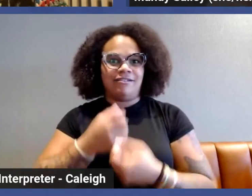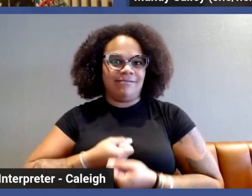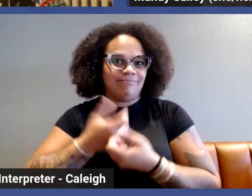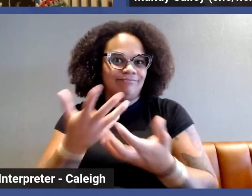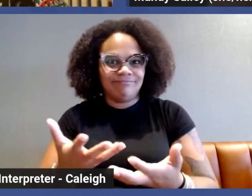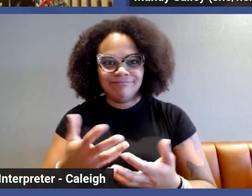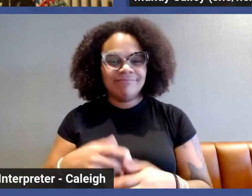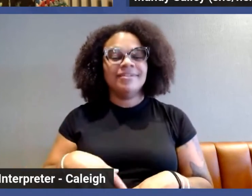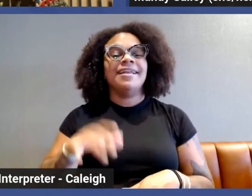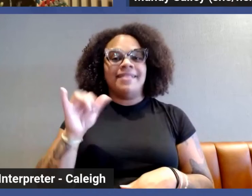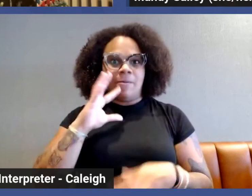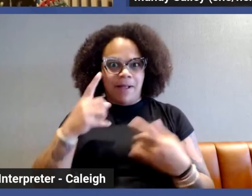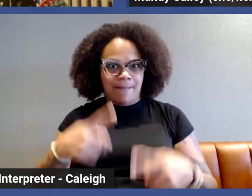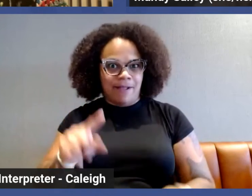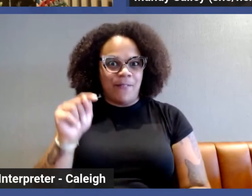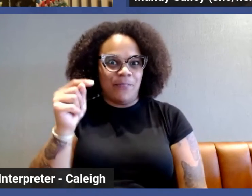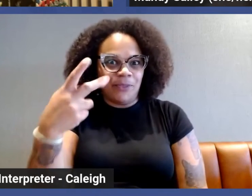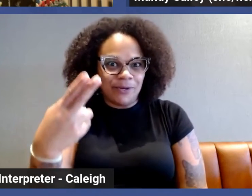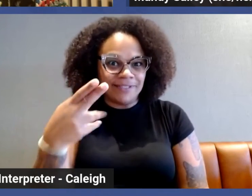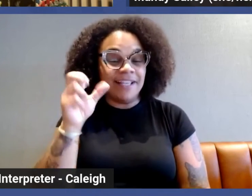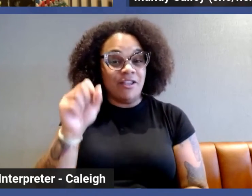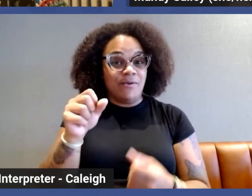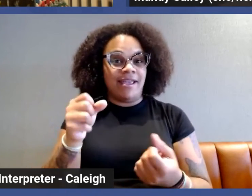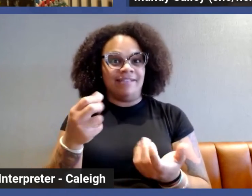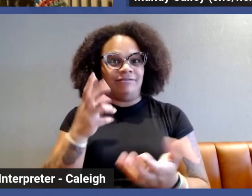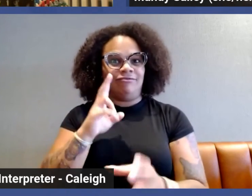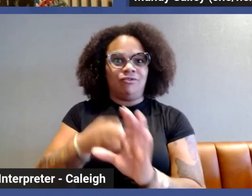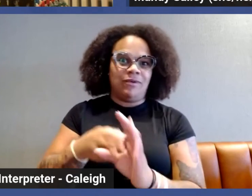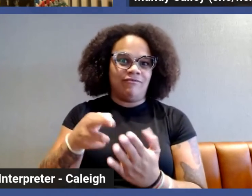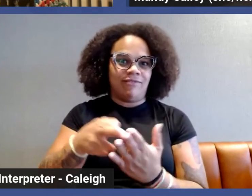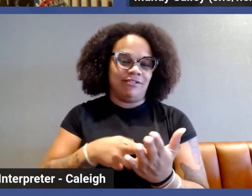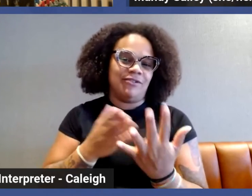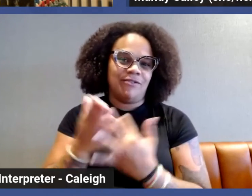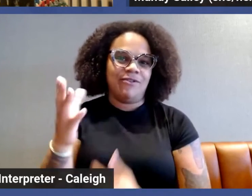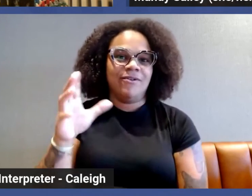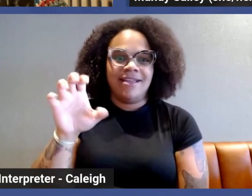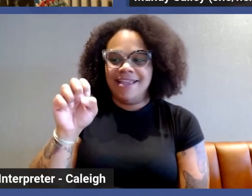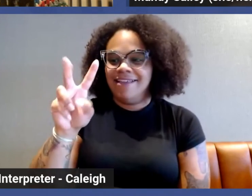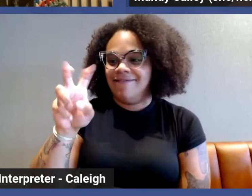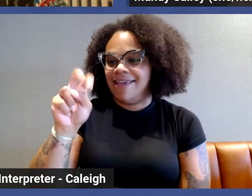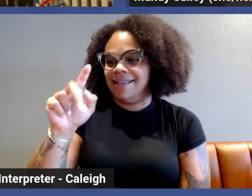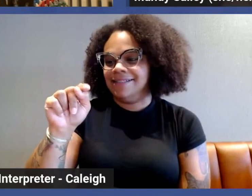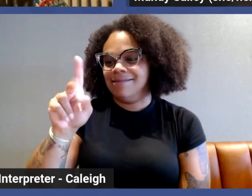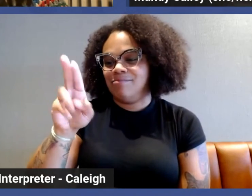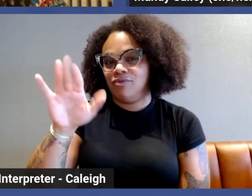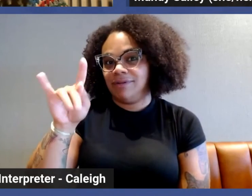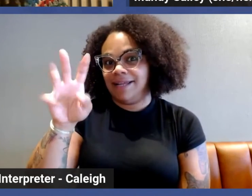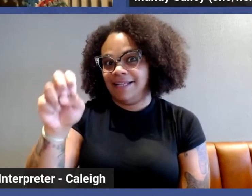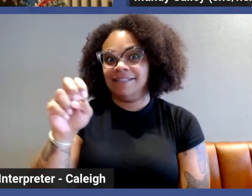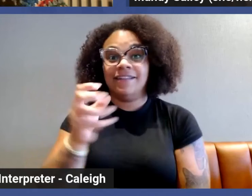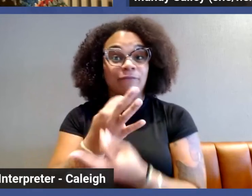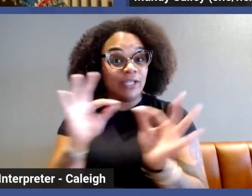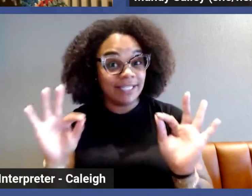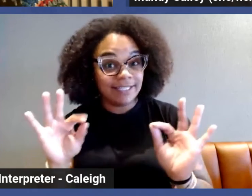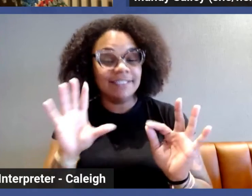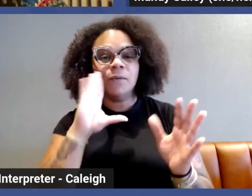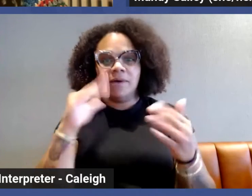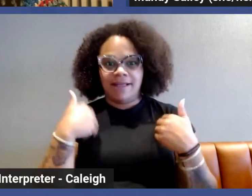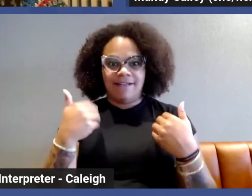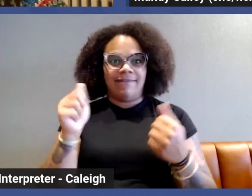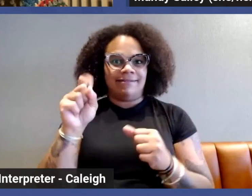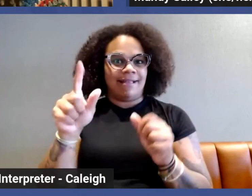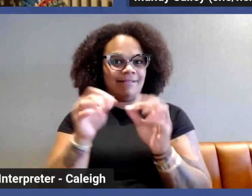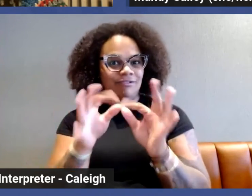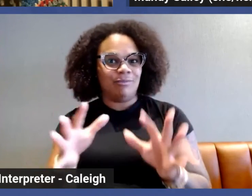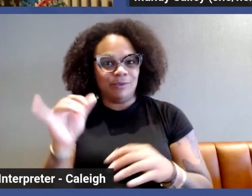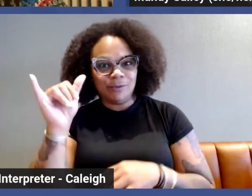Thursday. And you can register via Eventbrite. It's free. ASL will be provided. And also really exciting this week, our Spokes